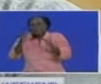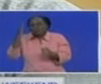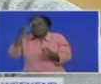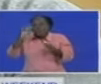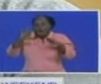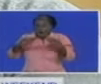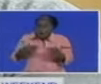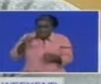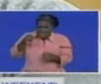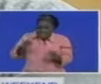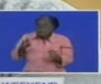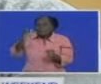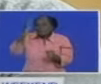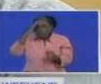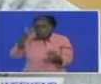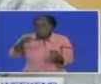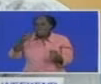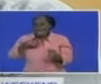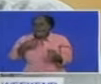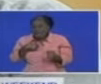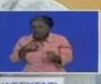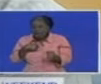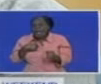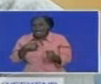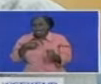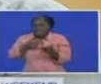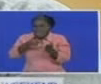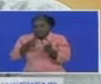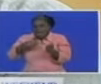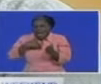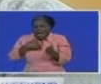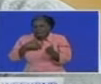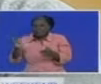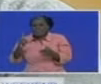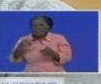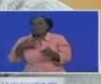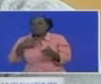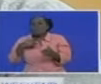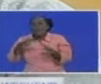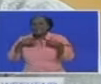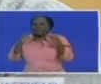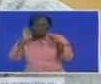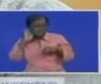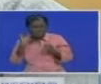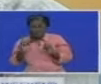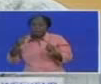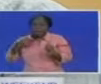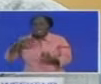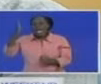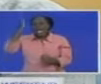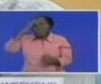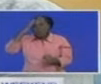then we have a president who refuses to hear completely. But because I know that there are a lot